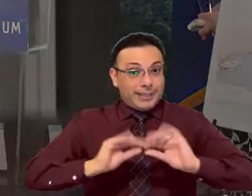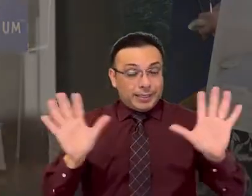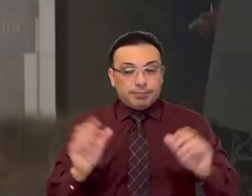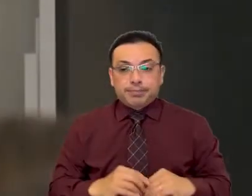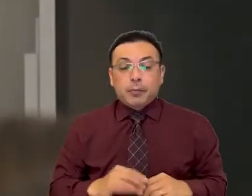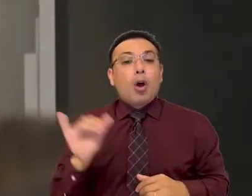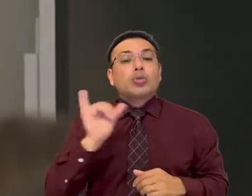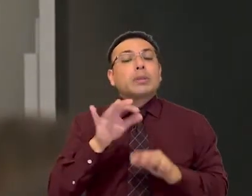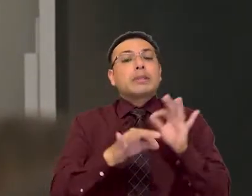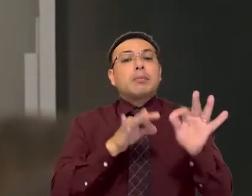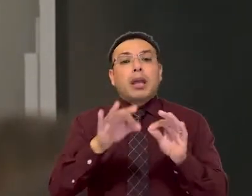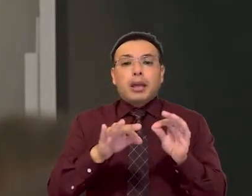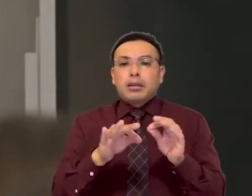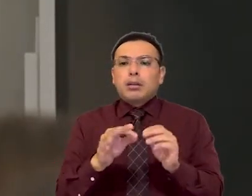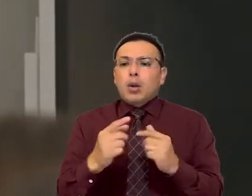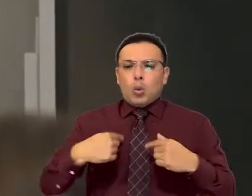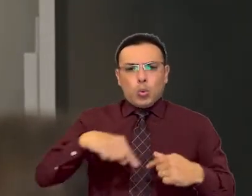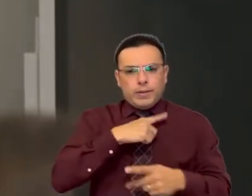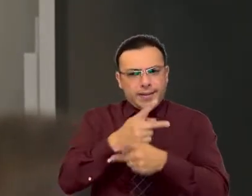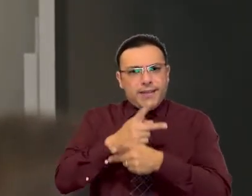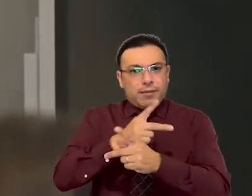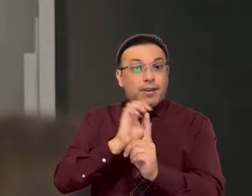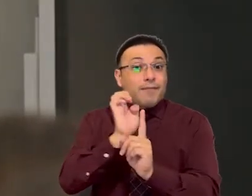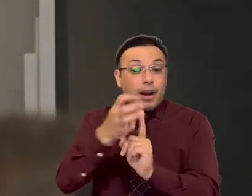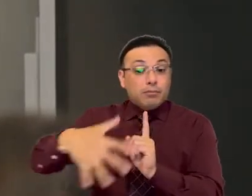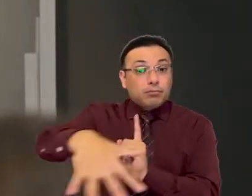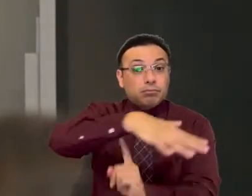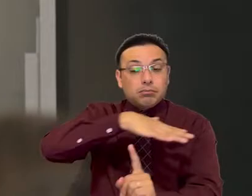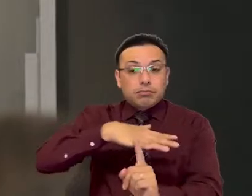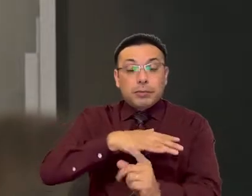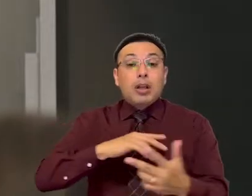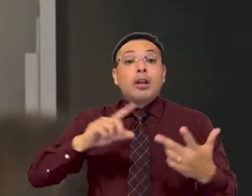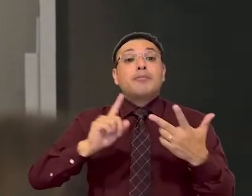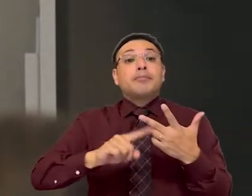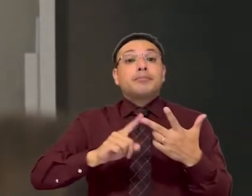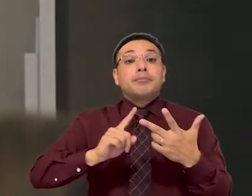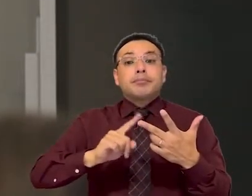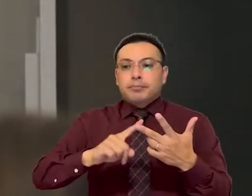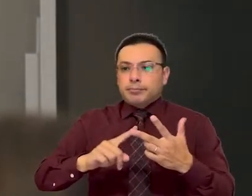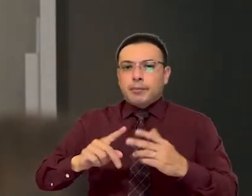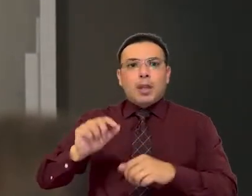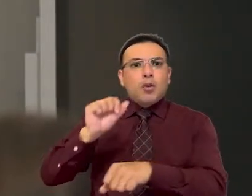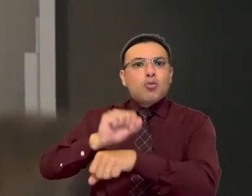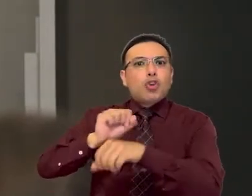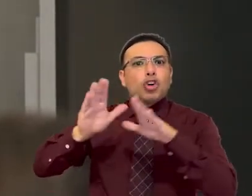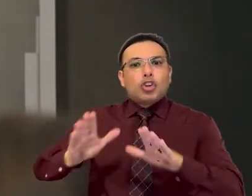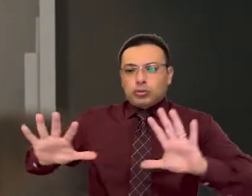considerations. Third, a little bit more about workforce, and then we'll wrap and break.